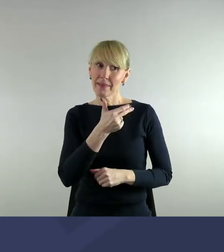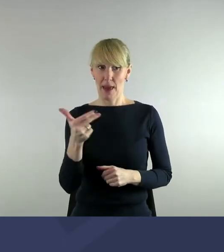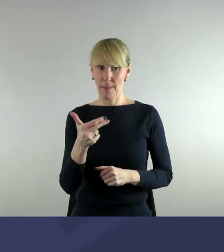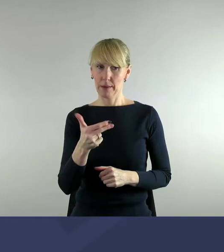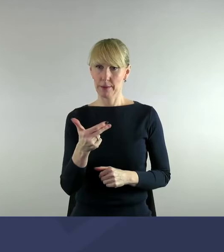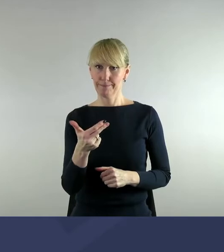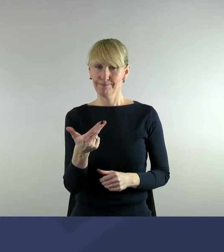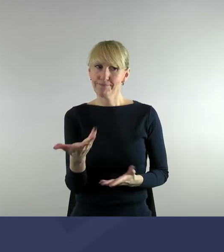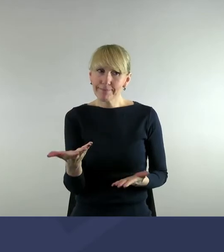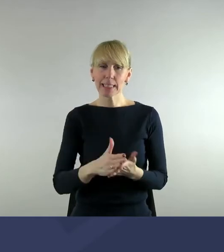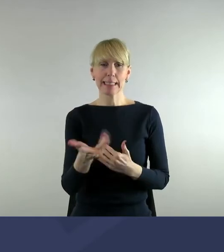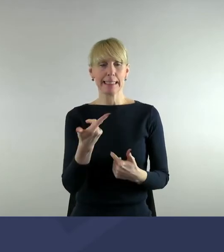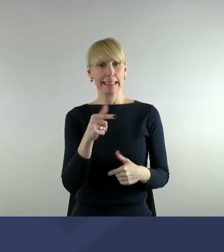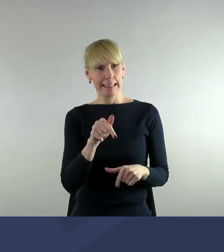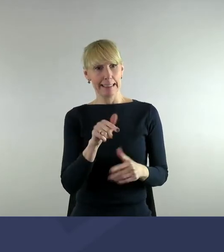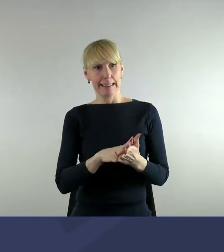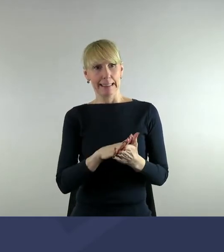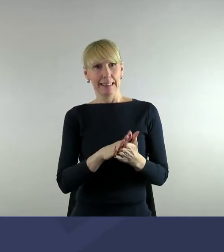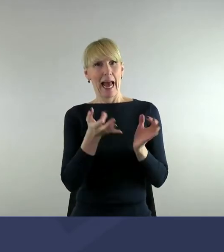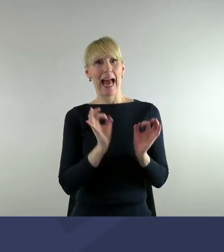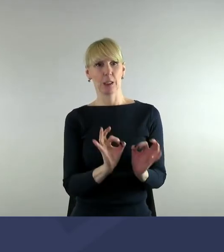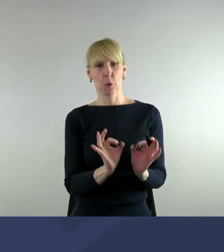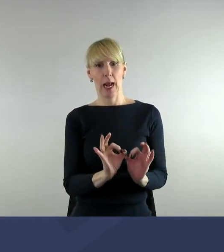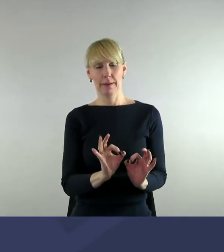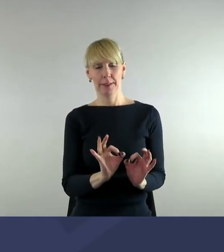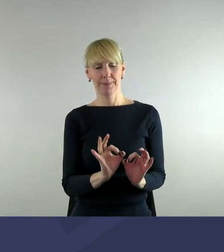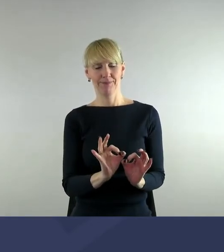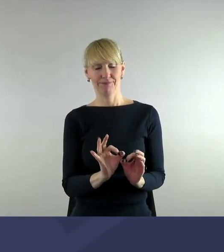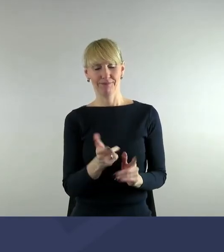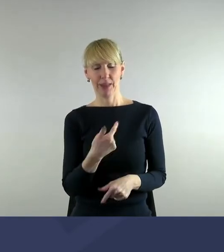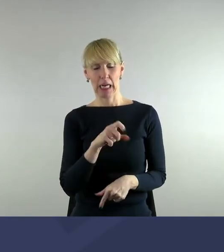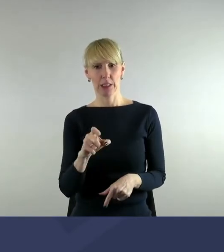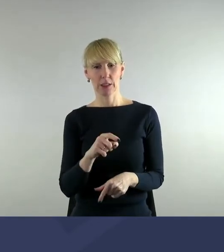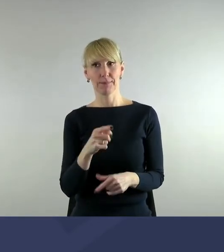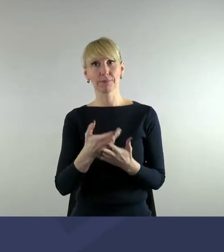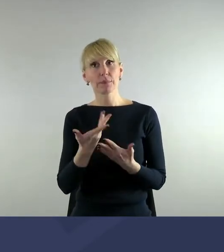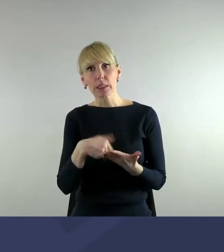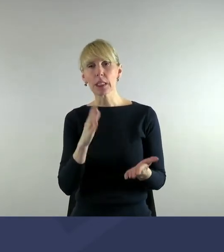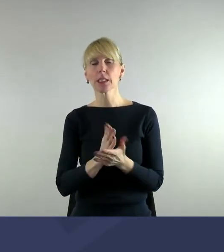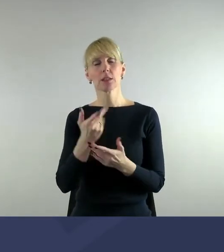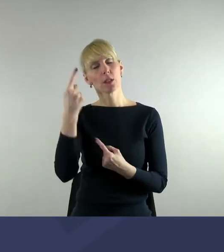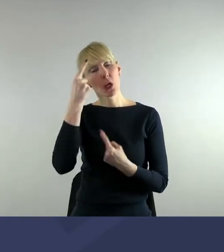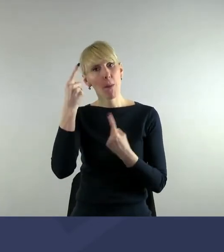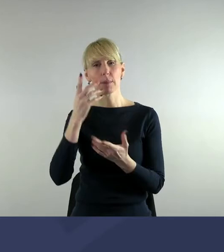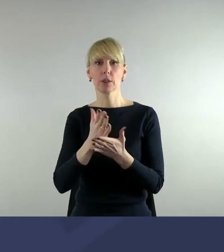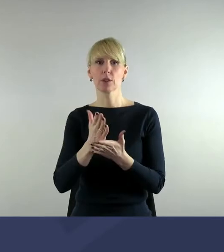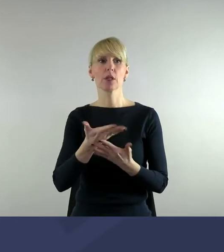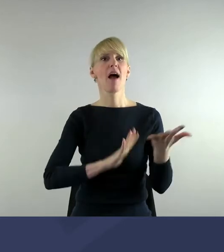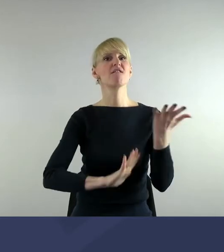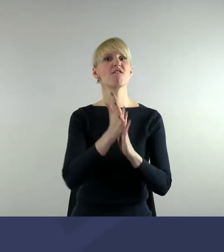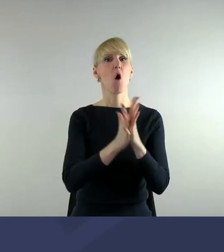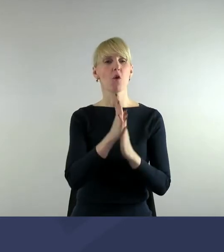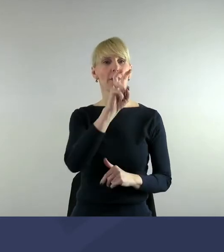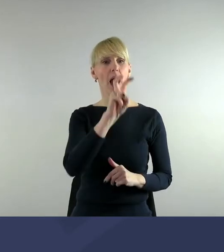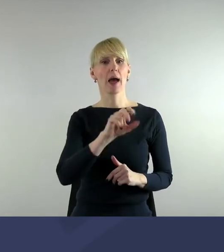topic, well, unfortunately, is very current, very up-to-date in our situation. And I believe this is not only related to